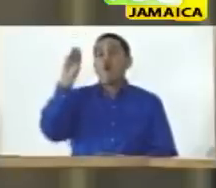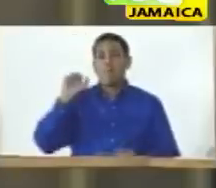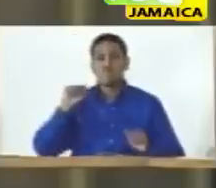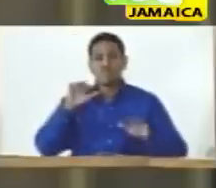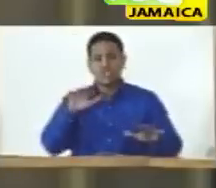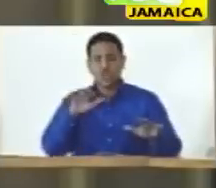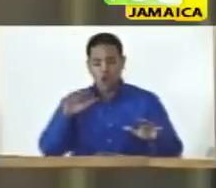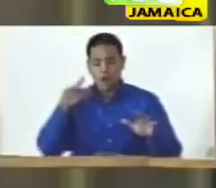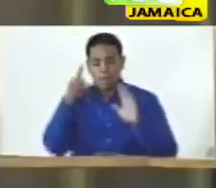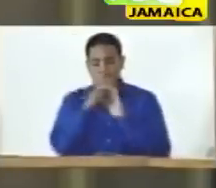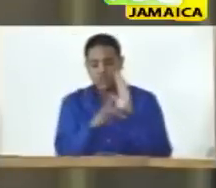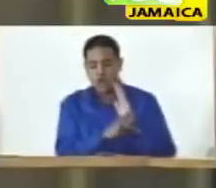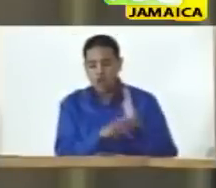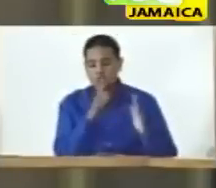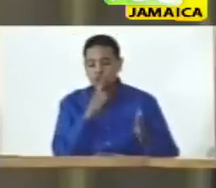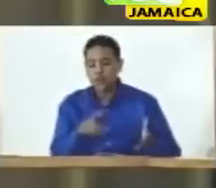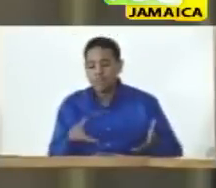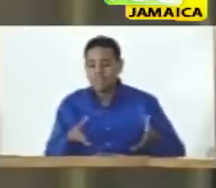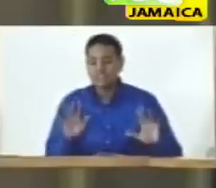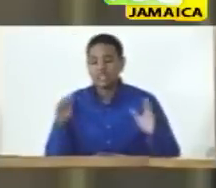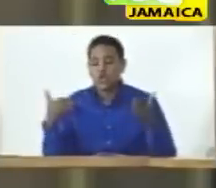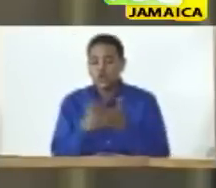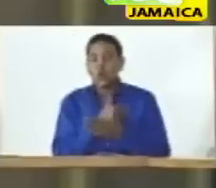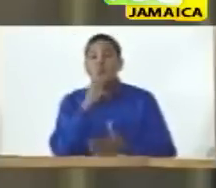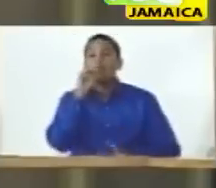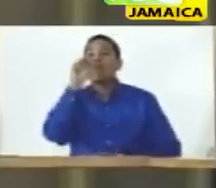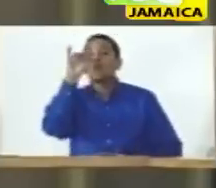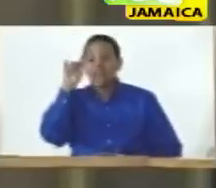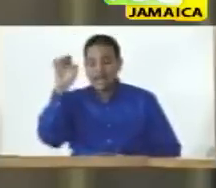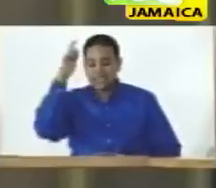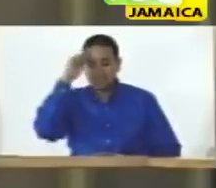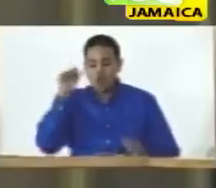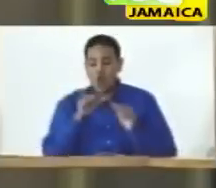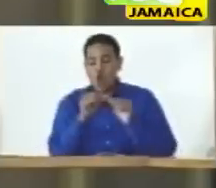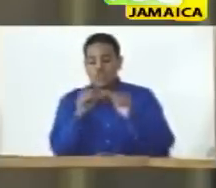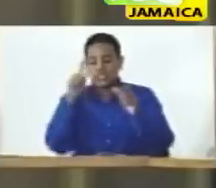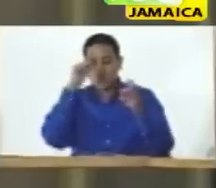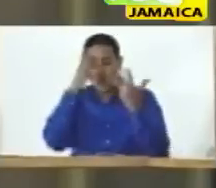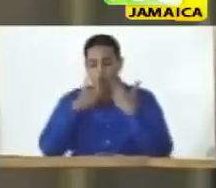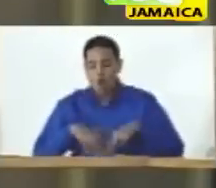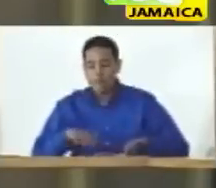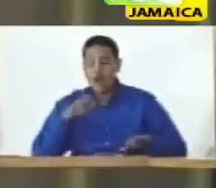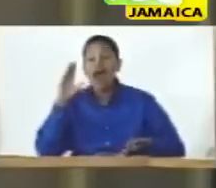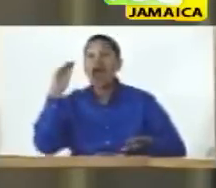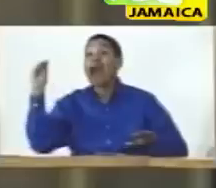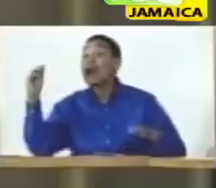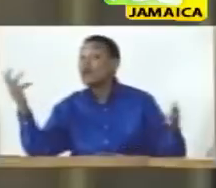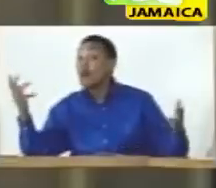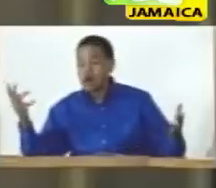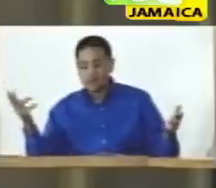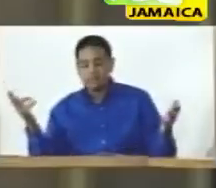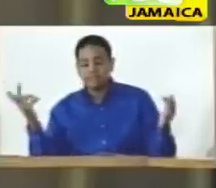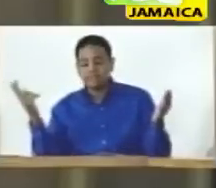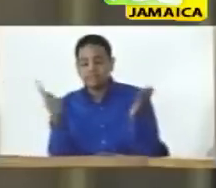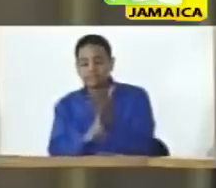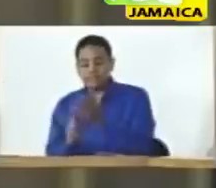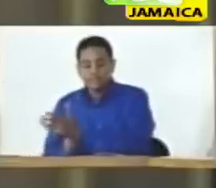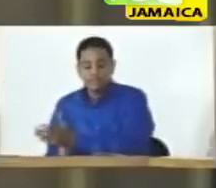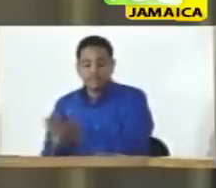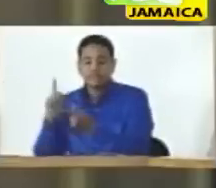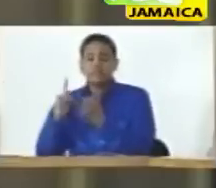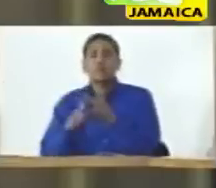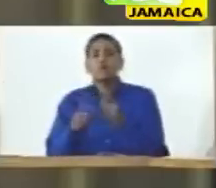protocol, to facilitate new modalities for continued cooperation, and